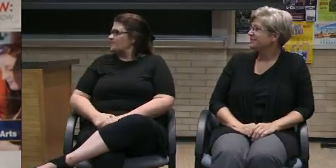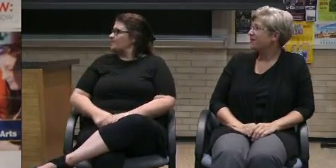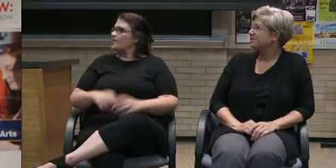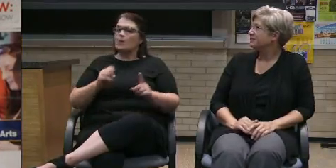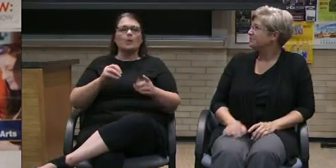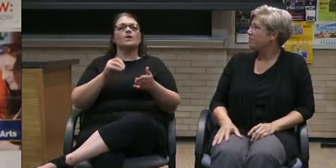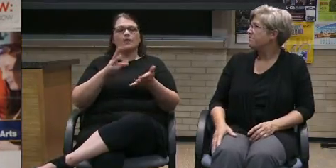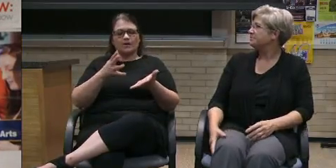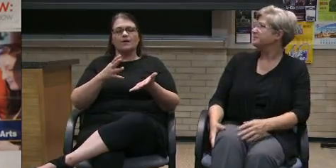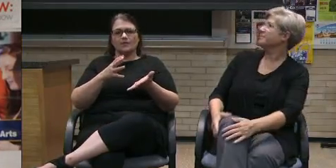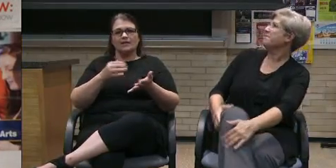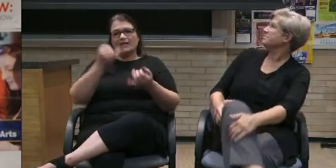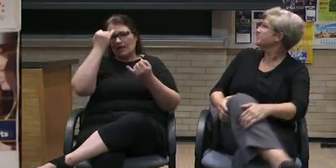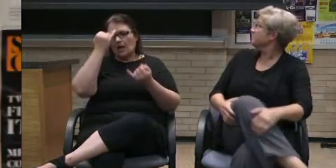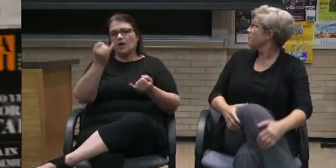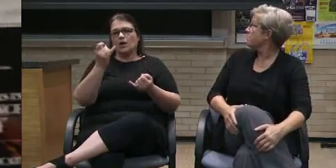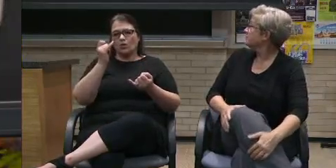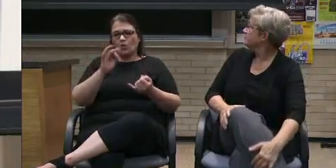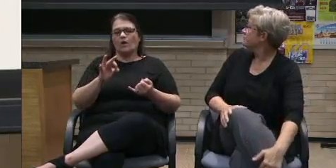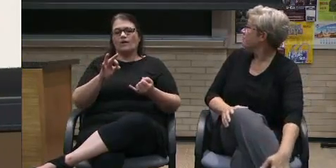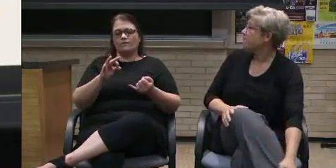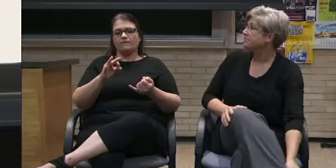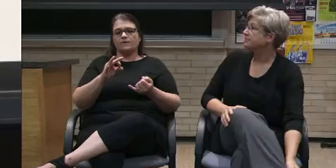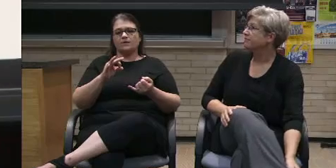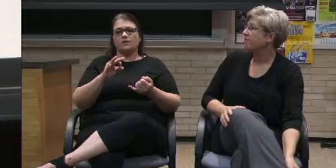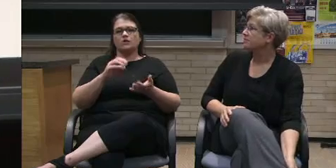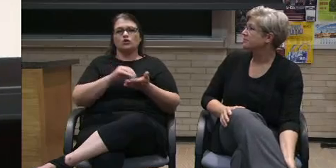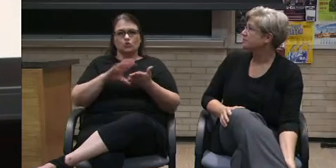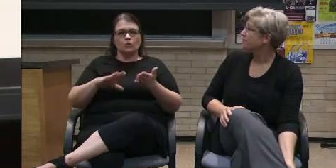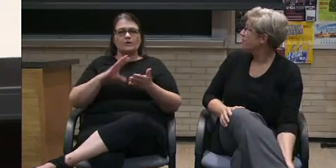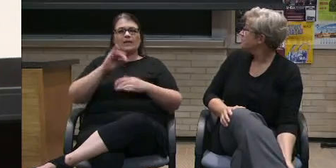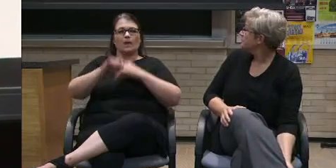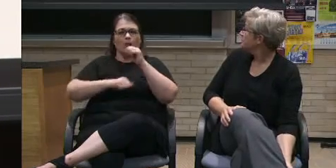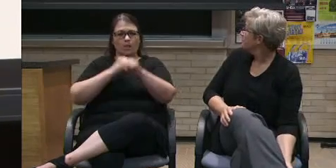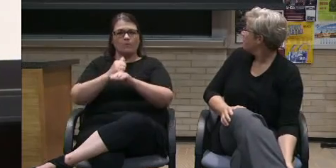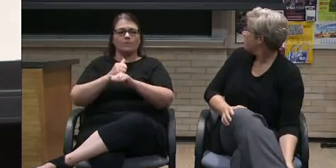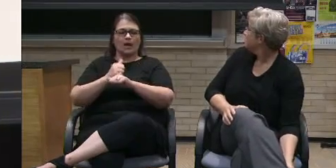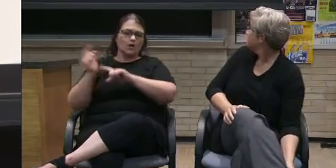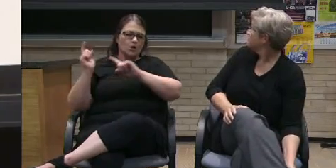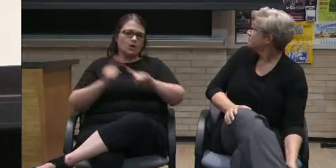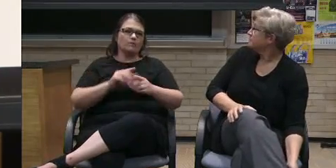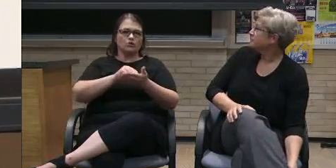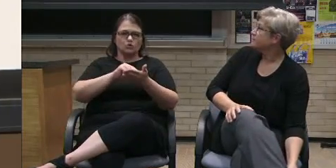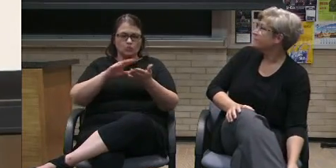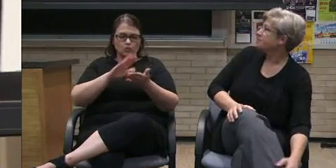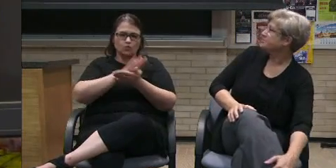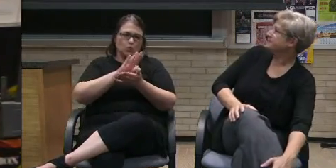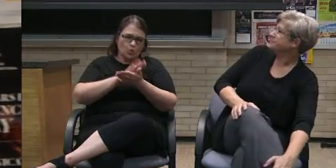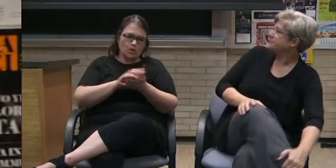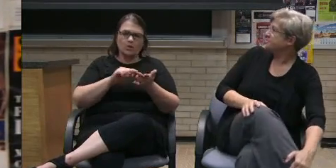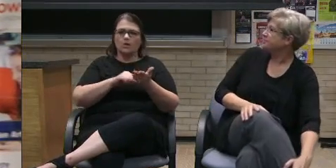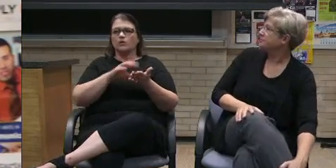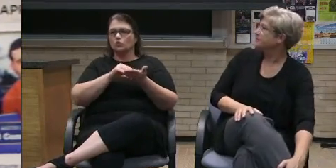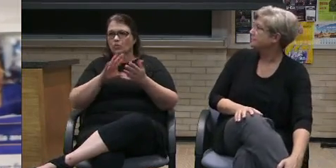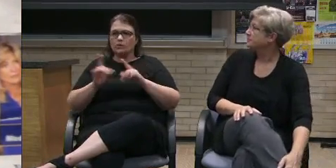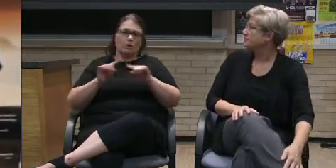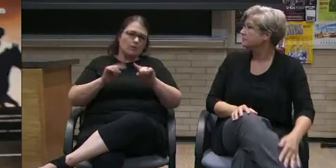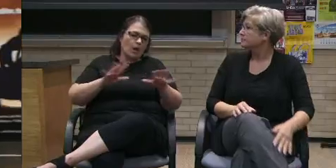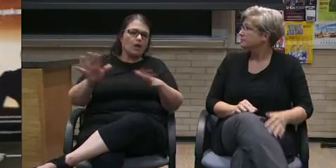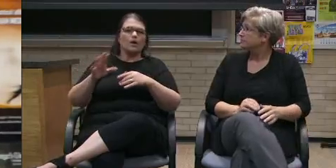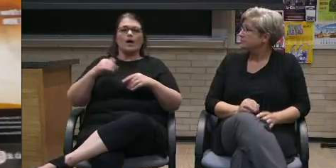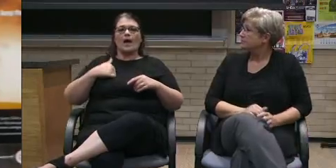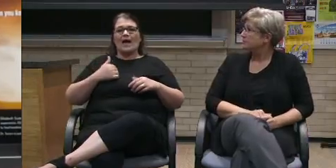Students, but the idea of having students and alumni bring their children to college events like athletics. I live next to our campus, and